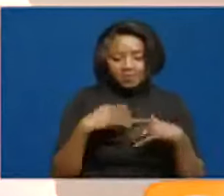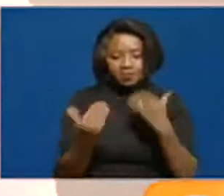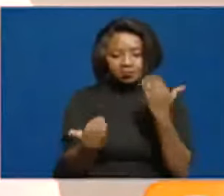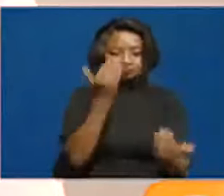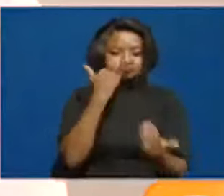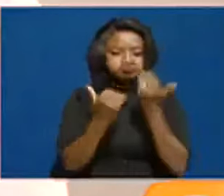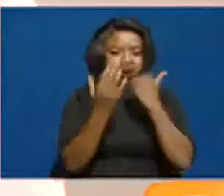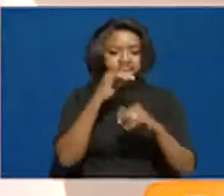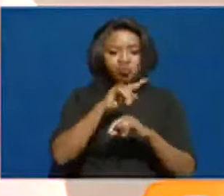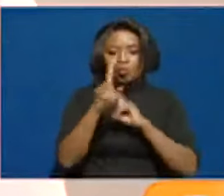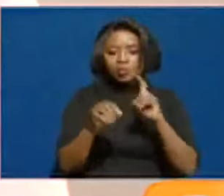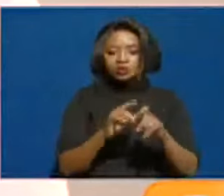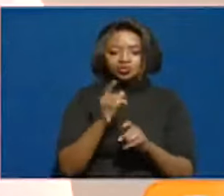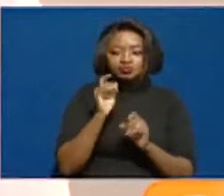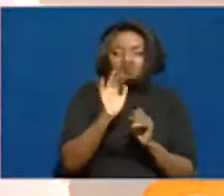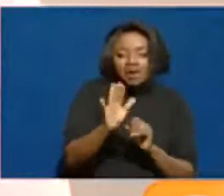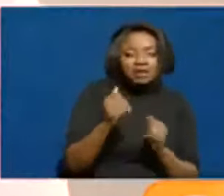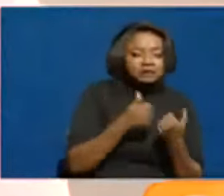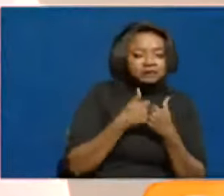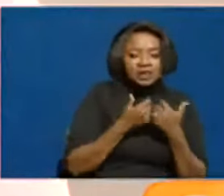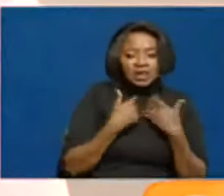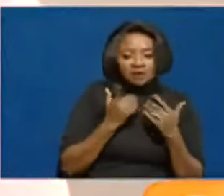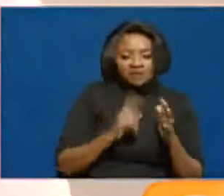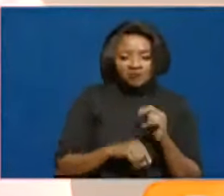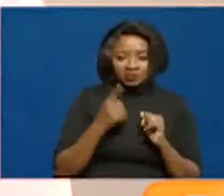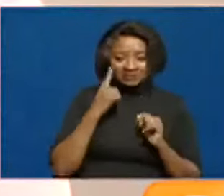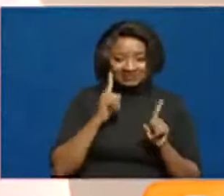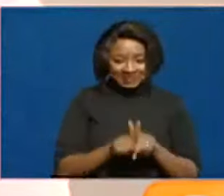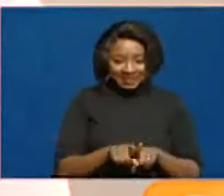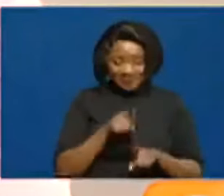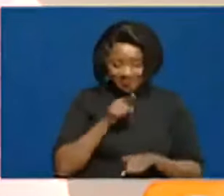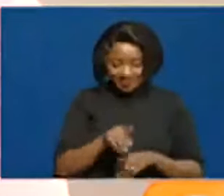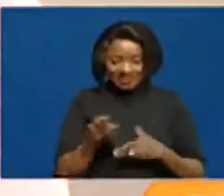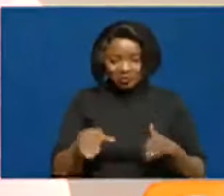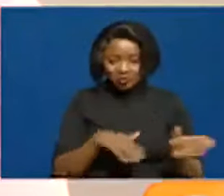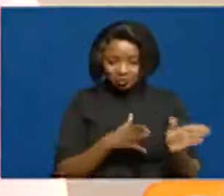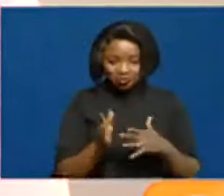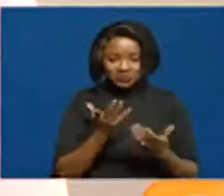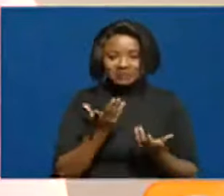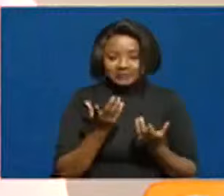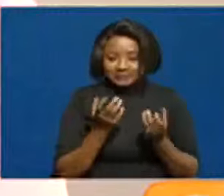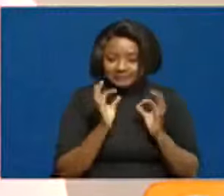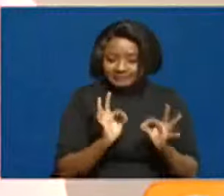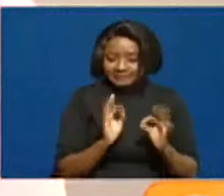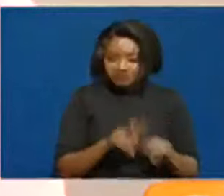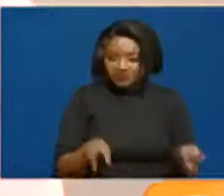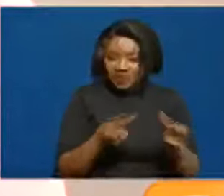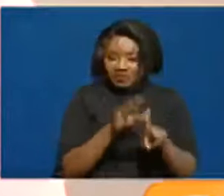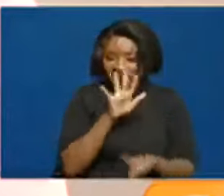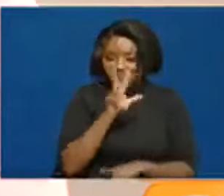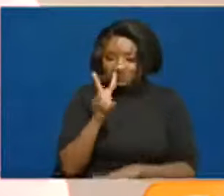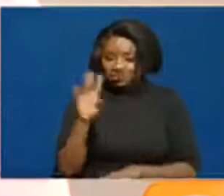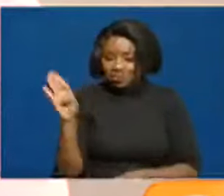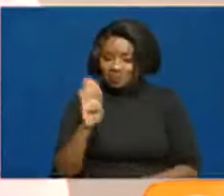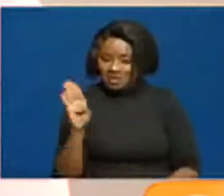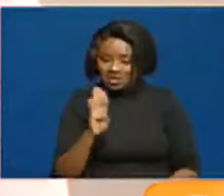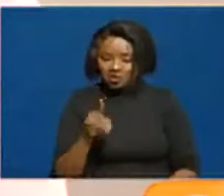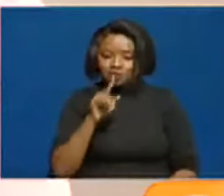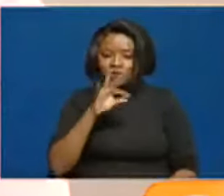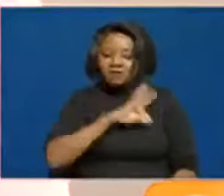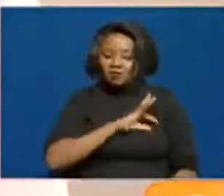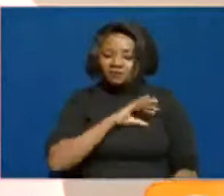concerns in terms of the challenges. How do we take advantage of this circular economy that is worth $52 billion? How do we make the money